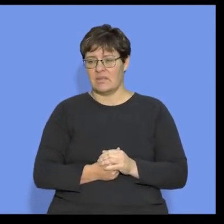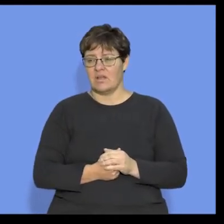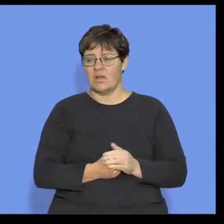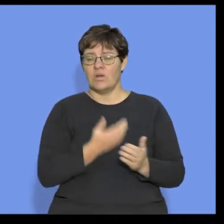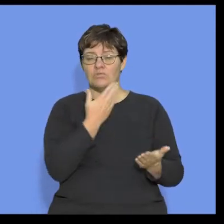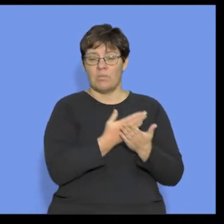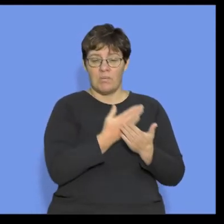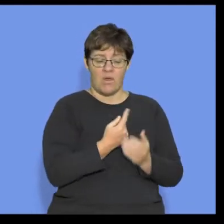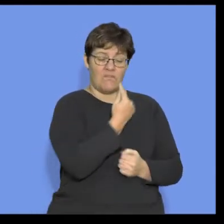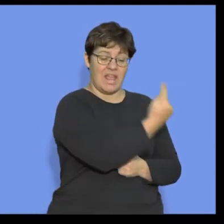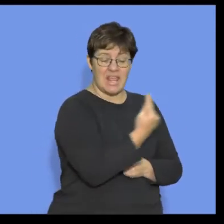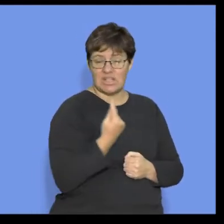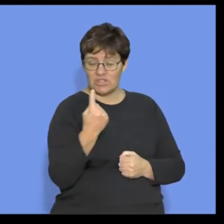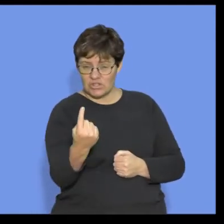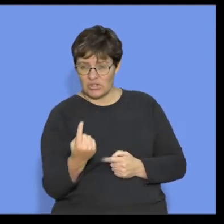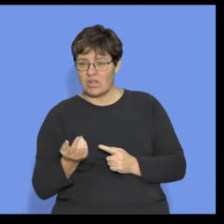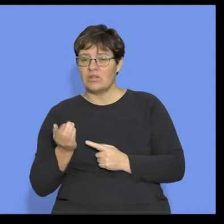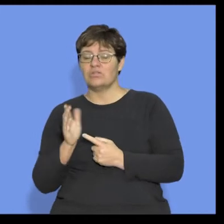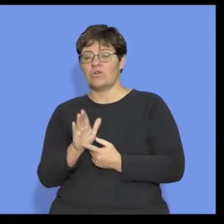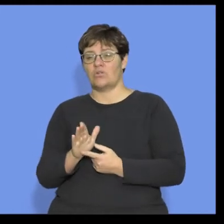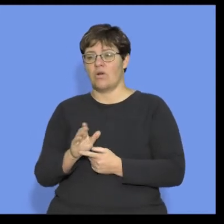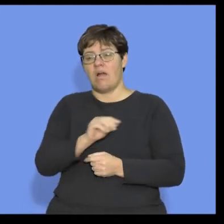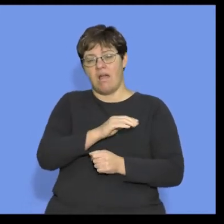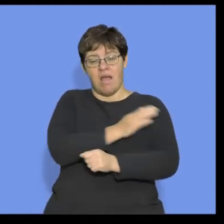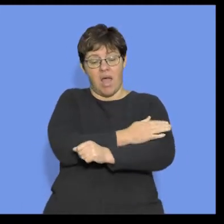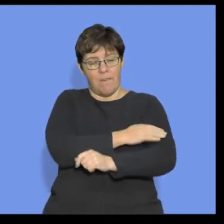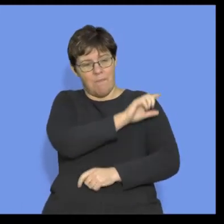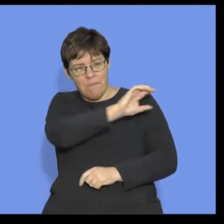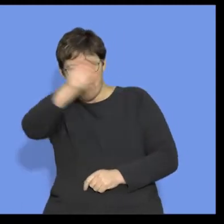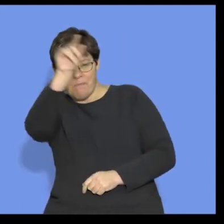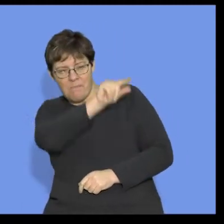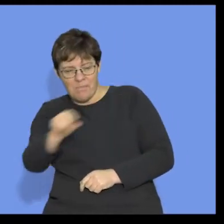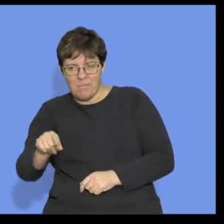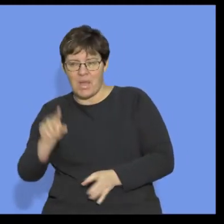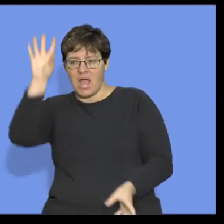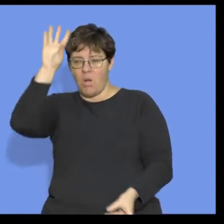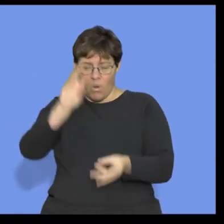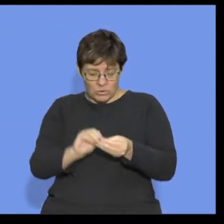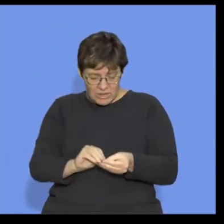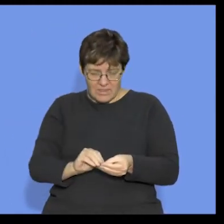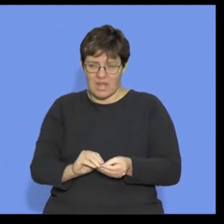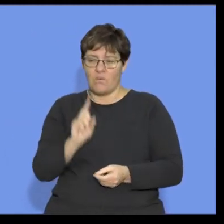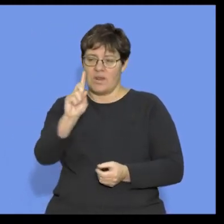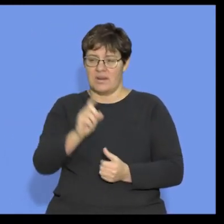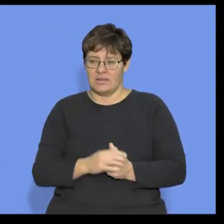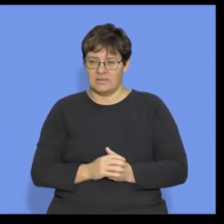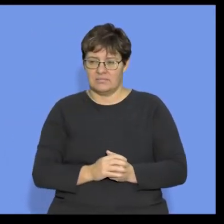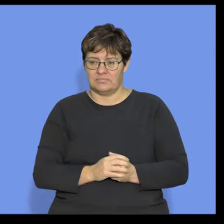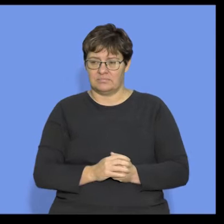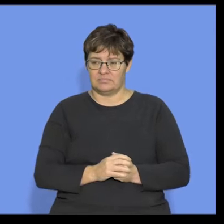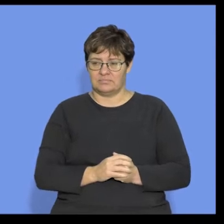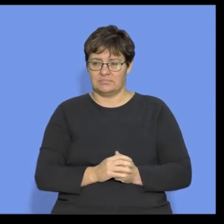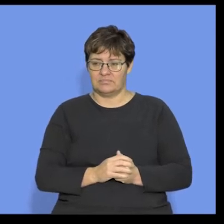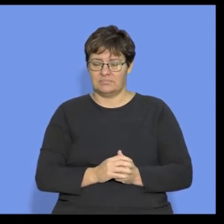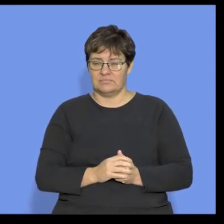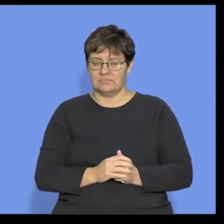Then the probabilities of each event are shown along the arm of each branch, and they add up to 1. That adds up to